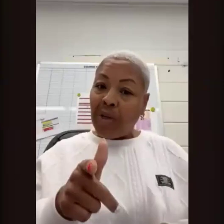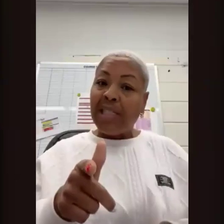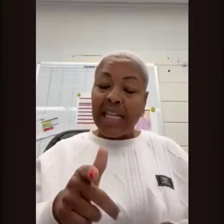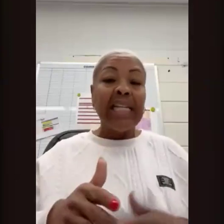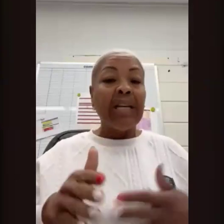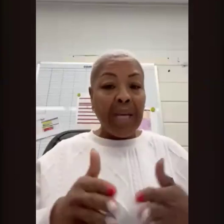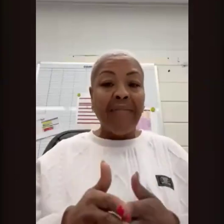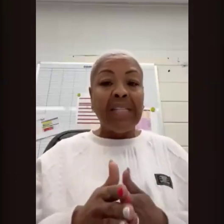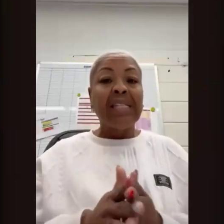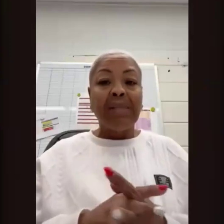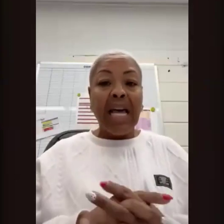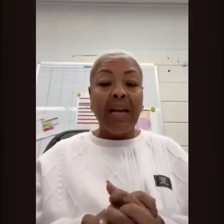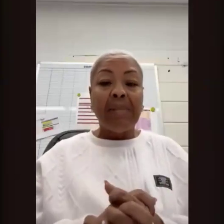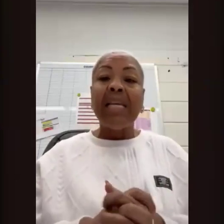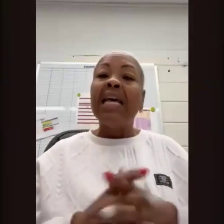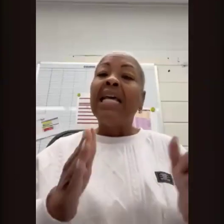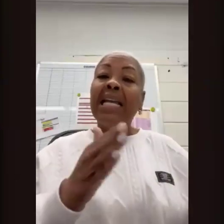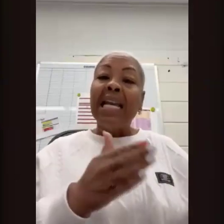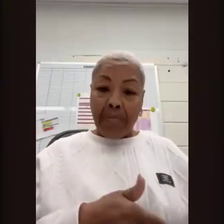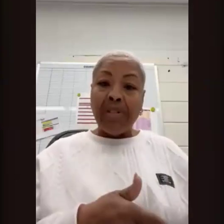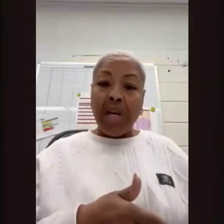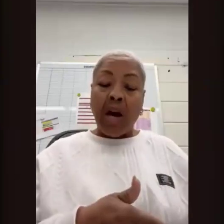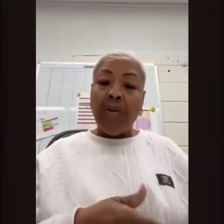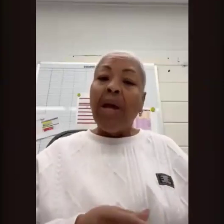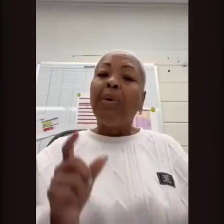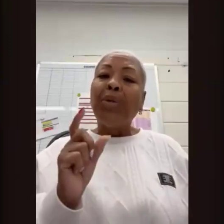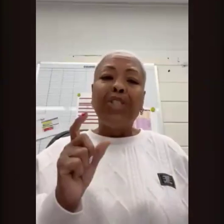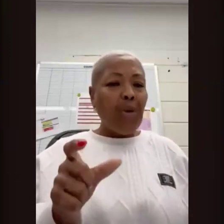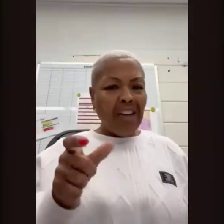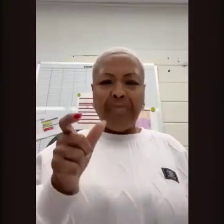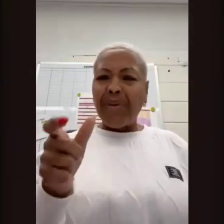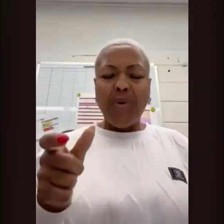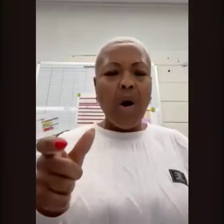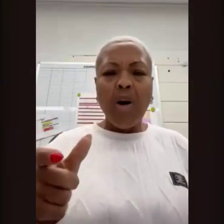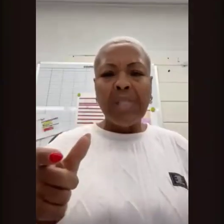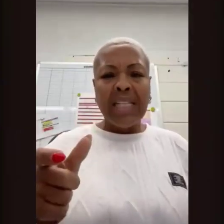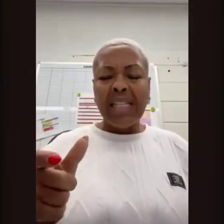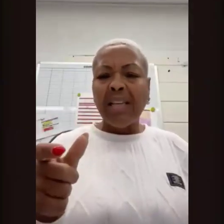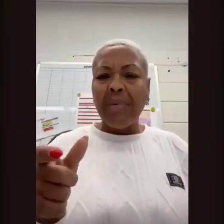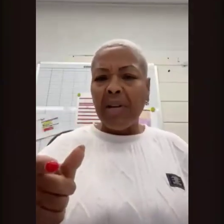that we have this time, not preserve. So we have.